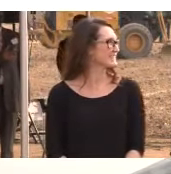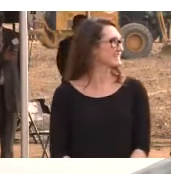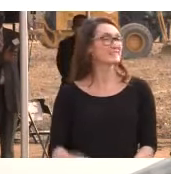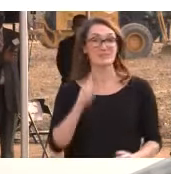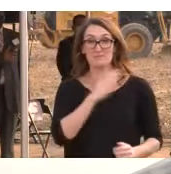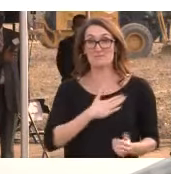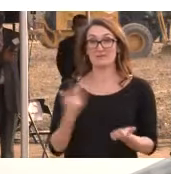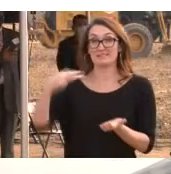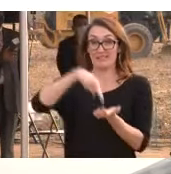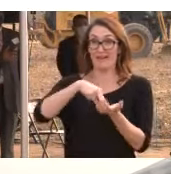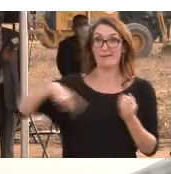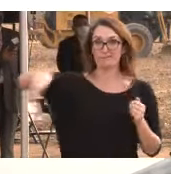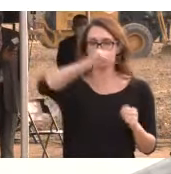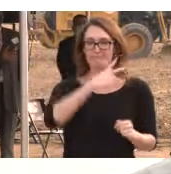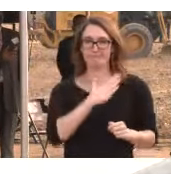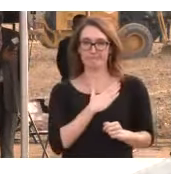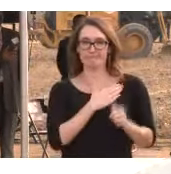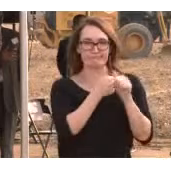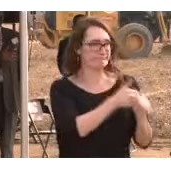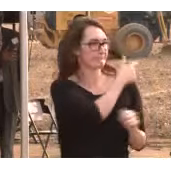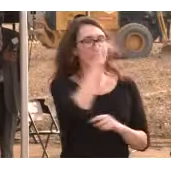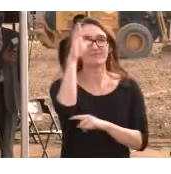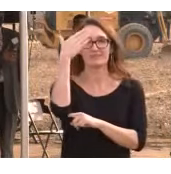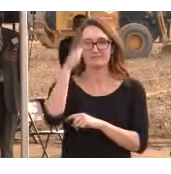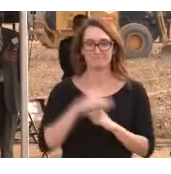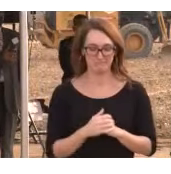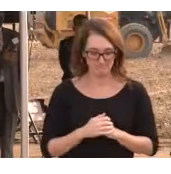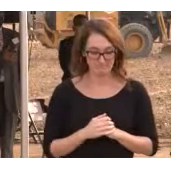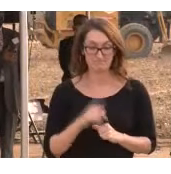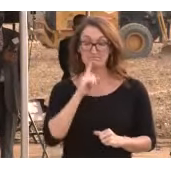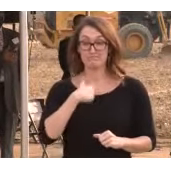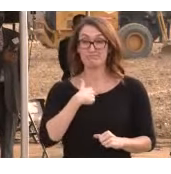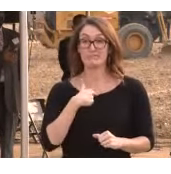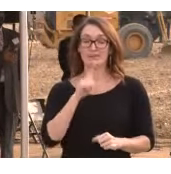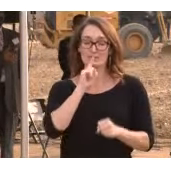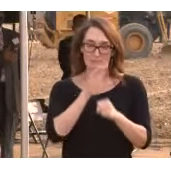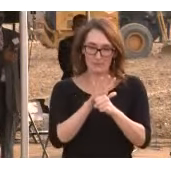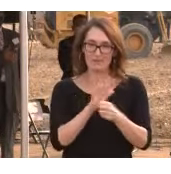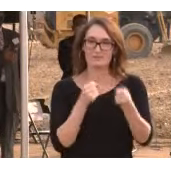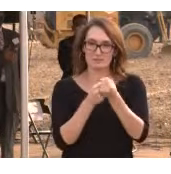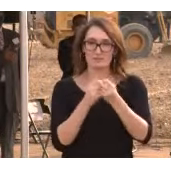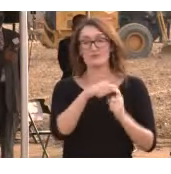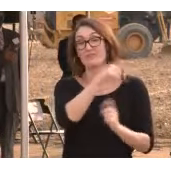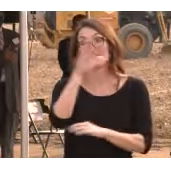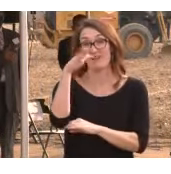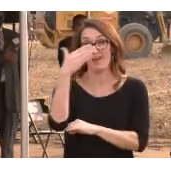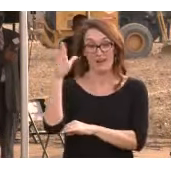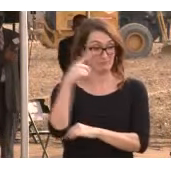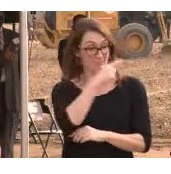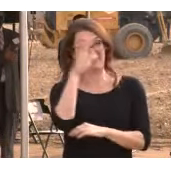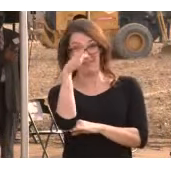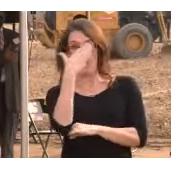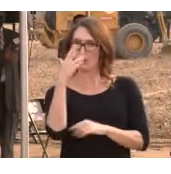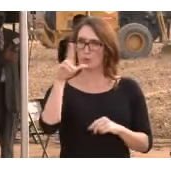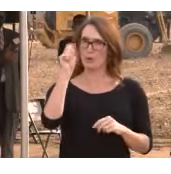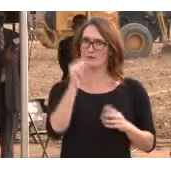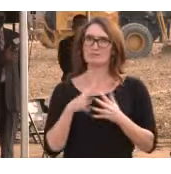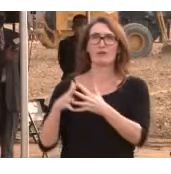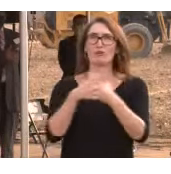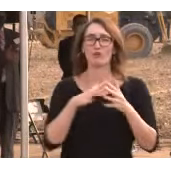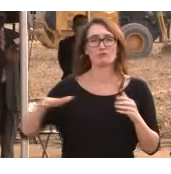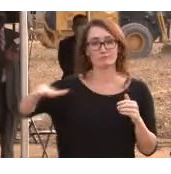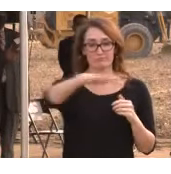Please stand for the Pledge of Allegiance. I pledge allegiance to the flag of the United States of